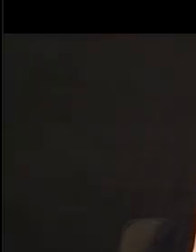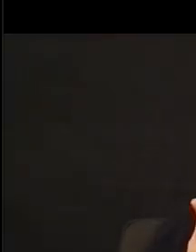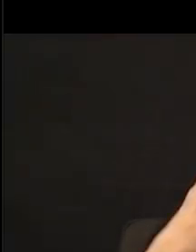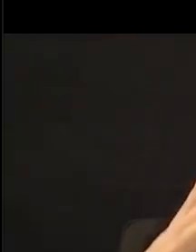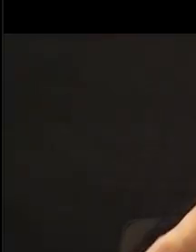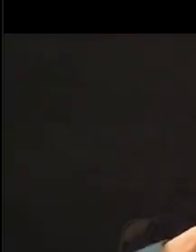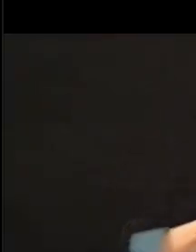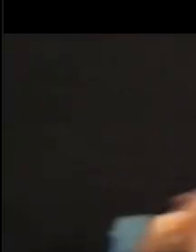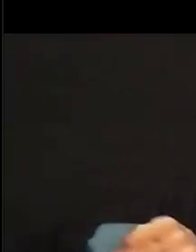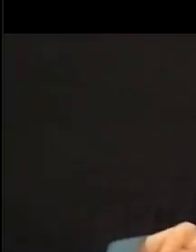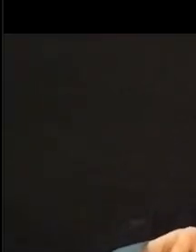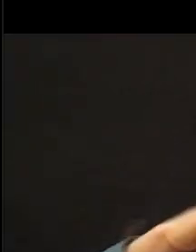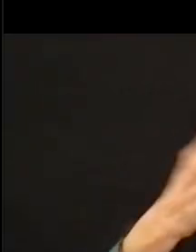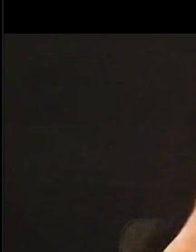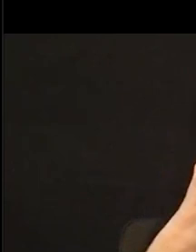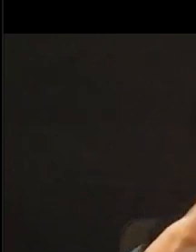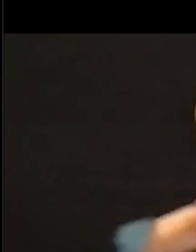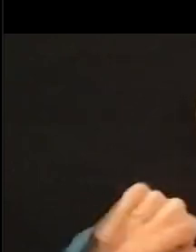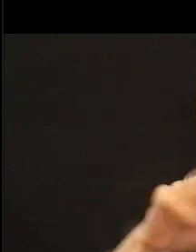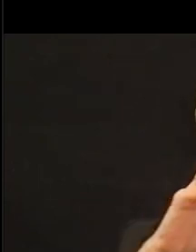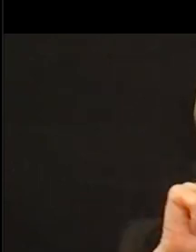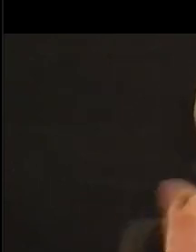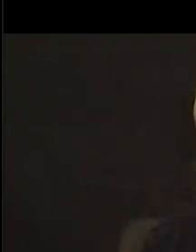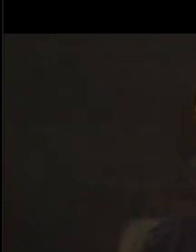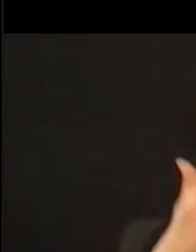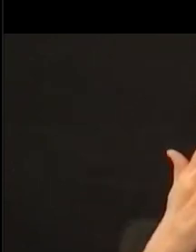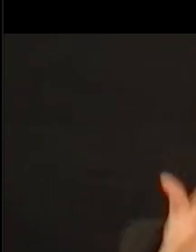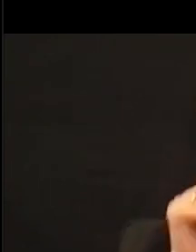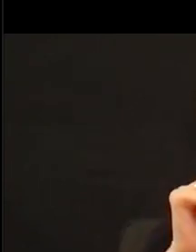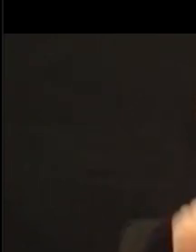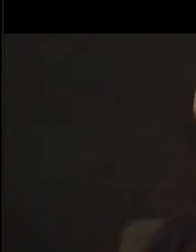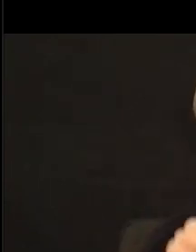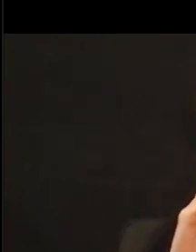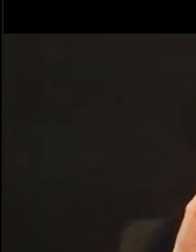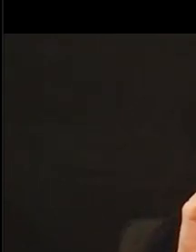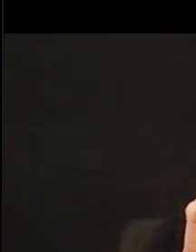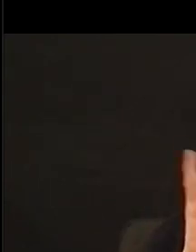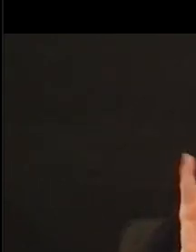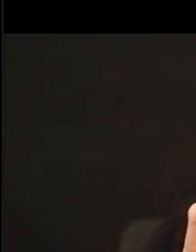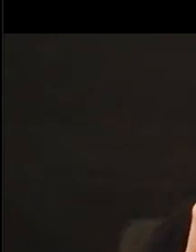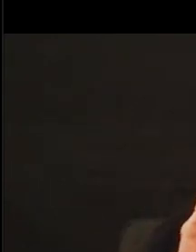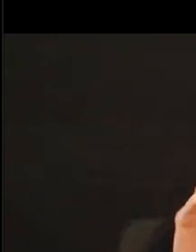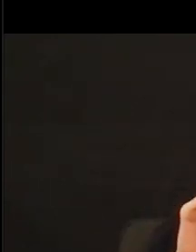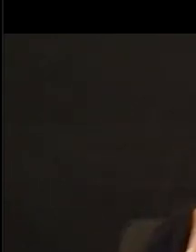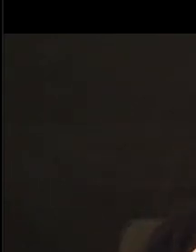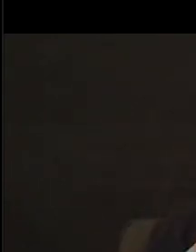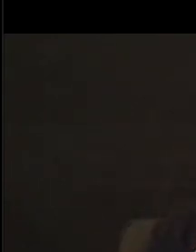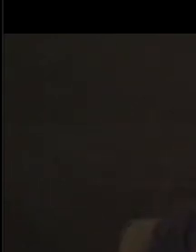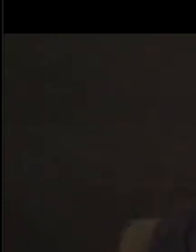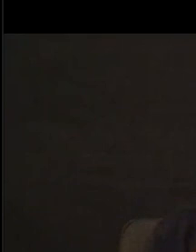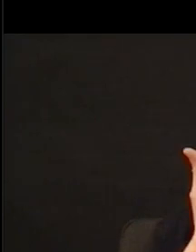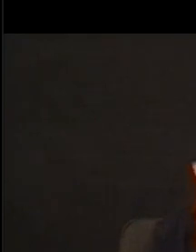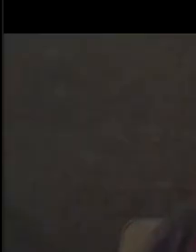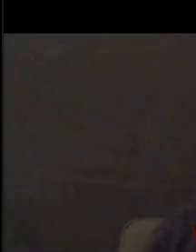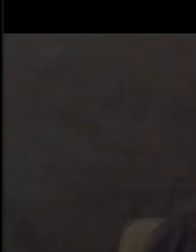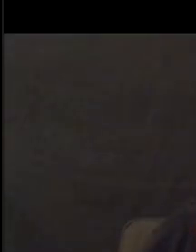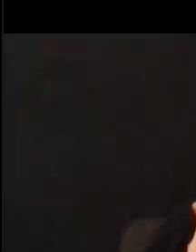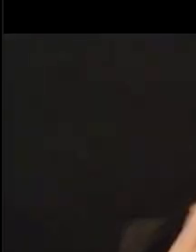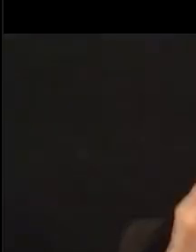way to get to their food. Could be a lava rock, it could be marine debris, unfortunately. So this is another device that we